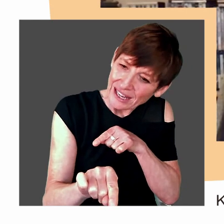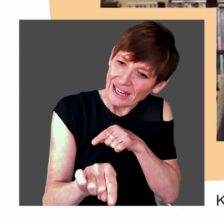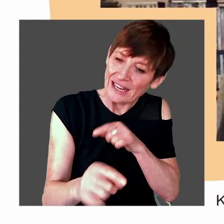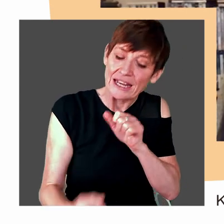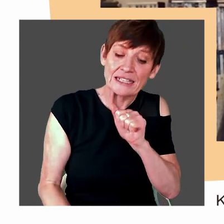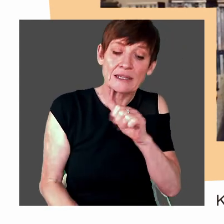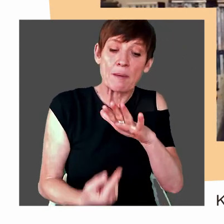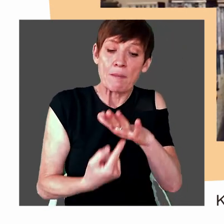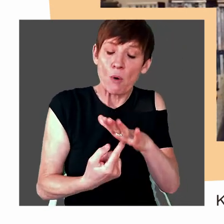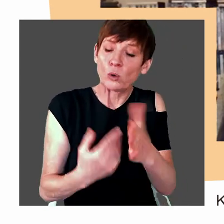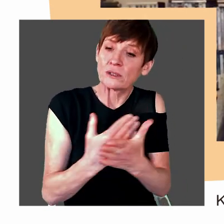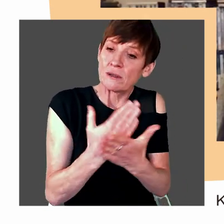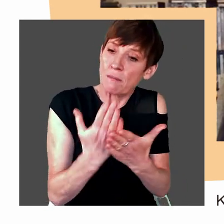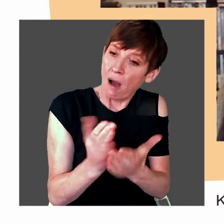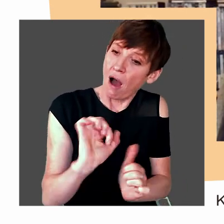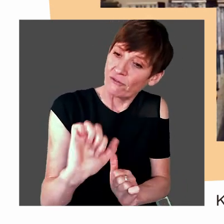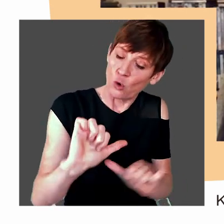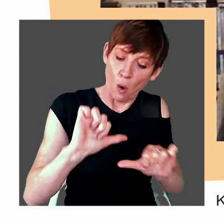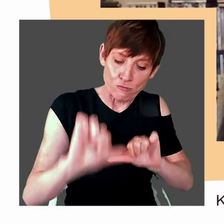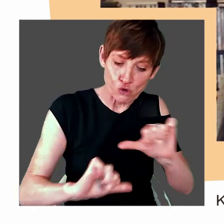when things get difficult?